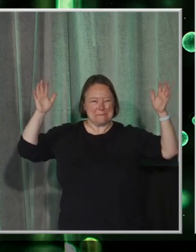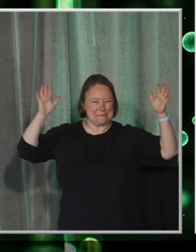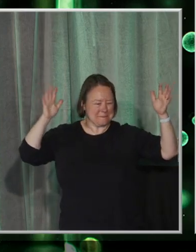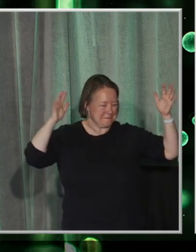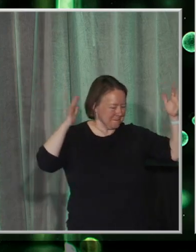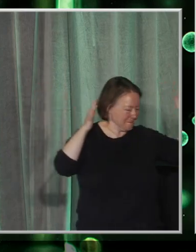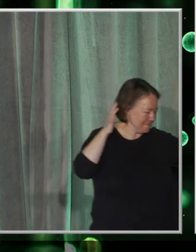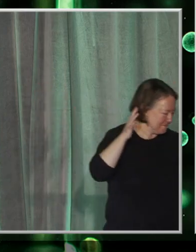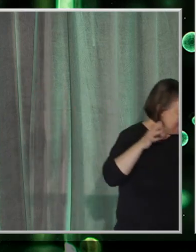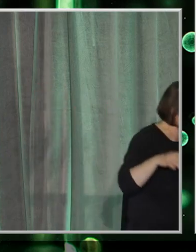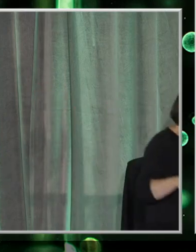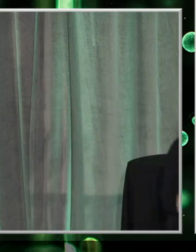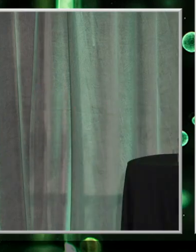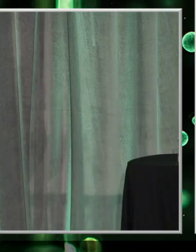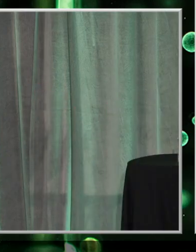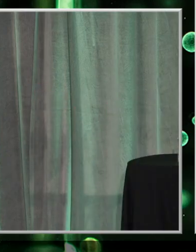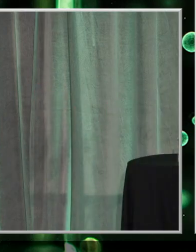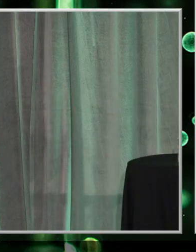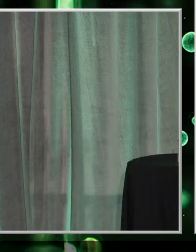much.